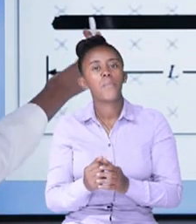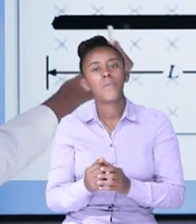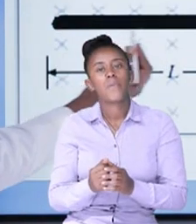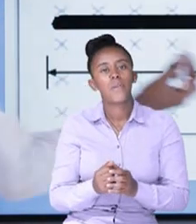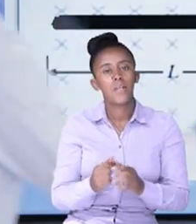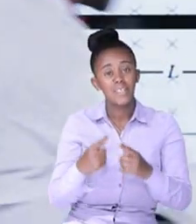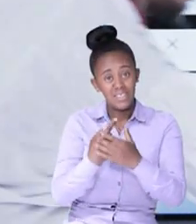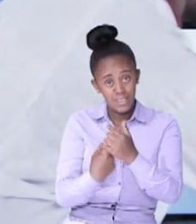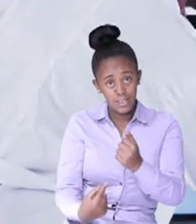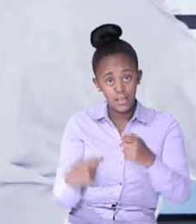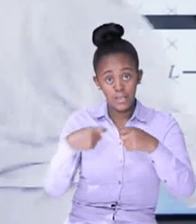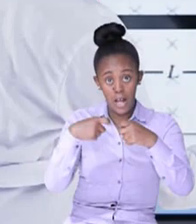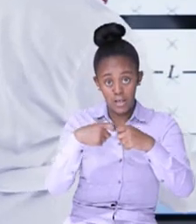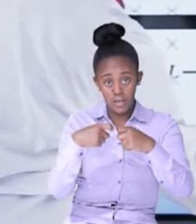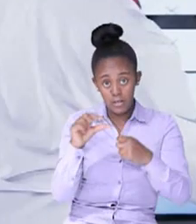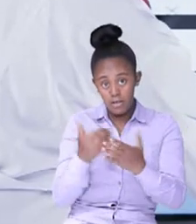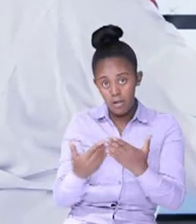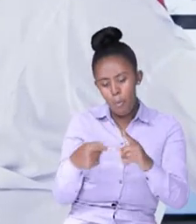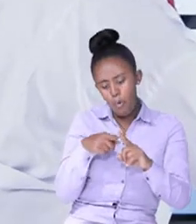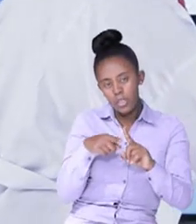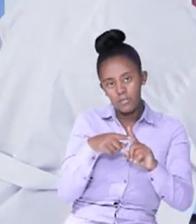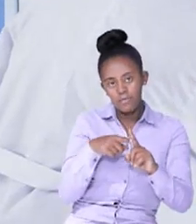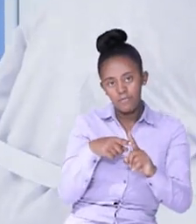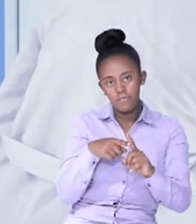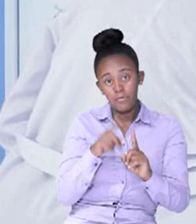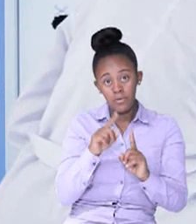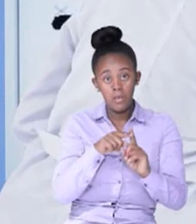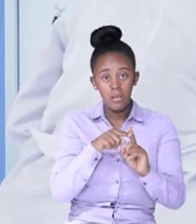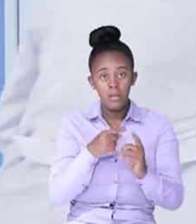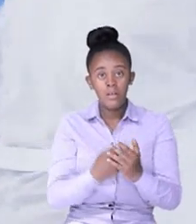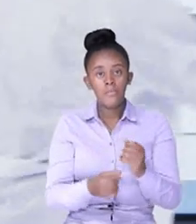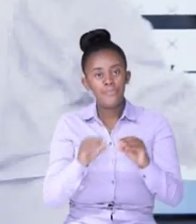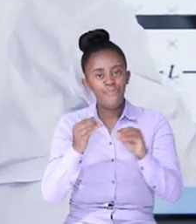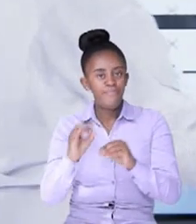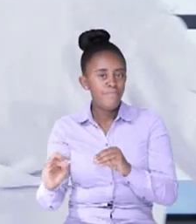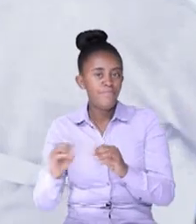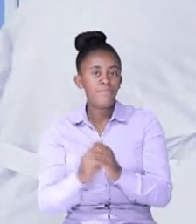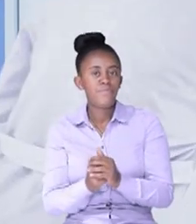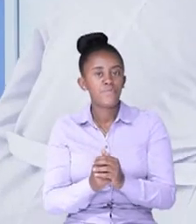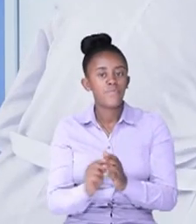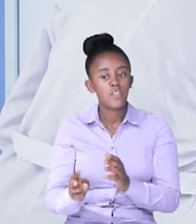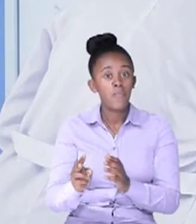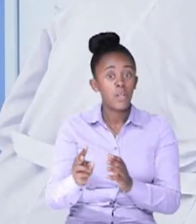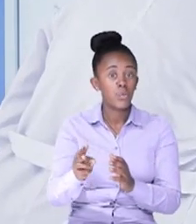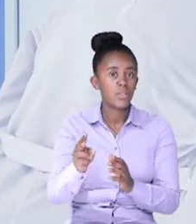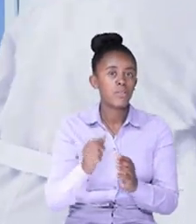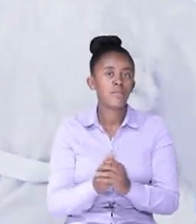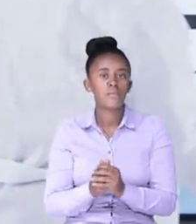particle, let's take a single charged particle here, a positive charged particle, as this charged particle is moving with a velocity